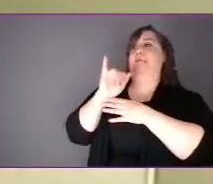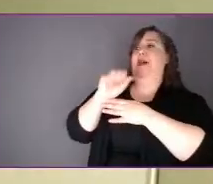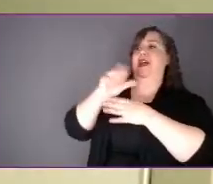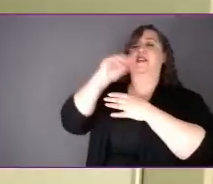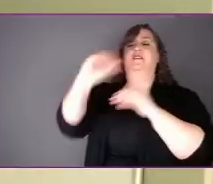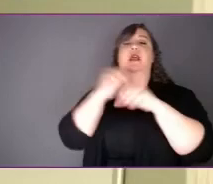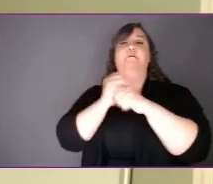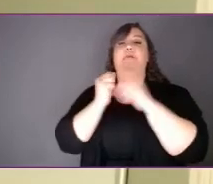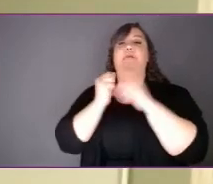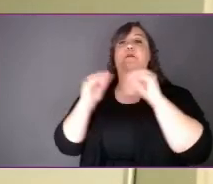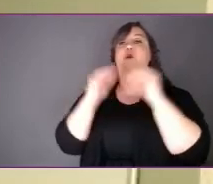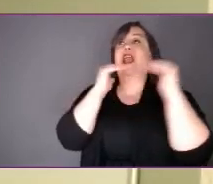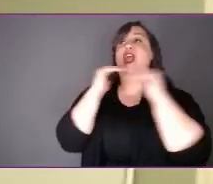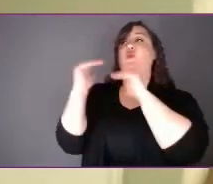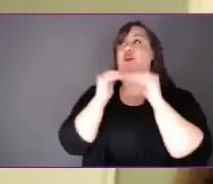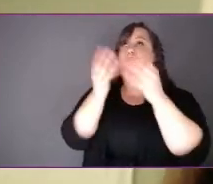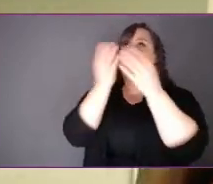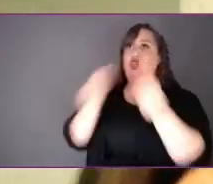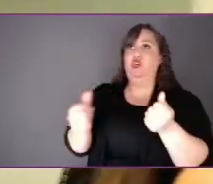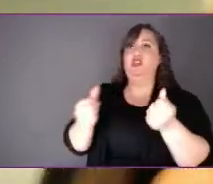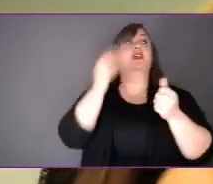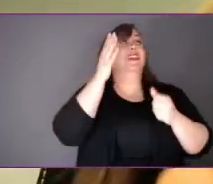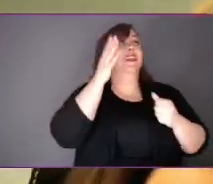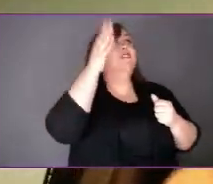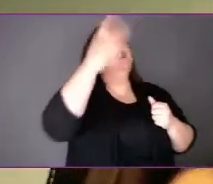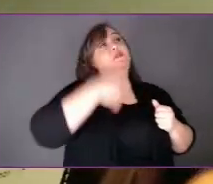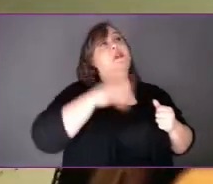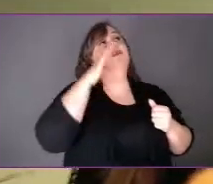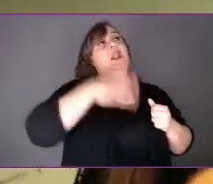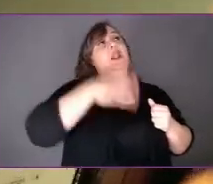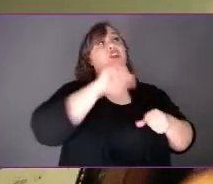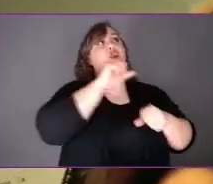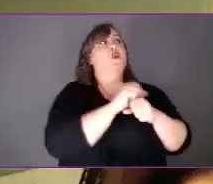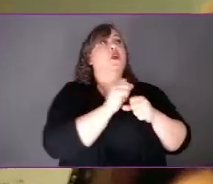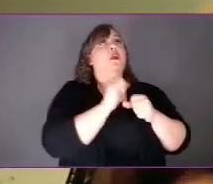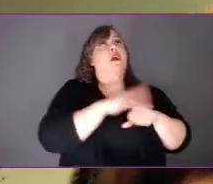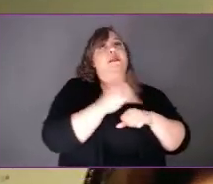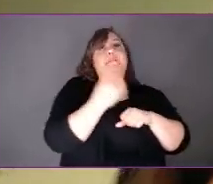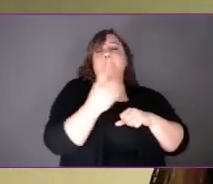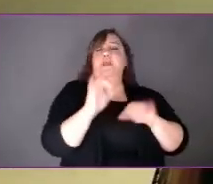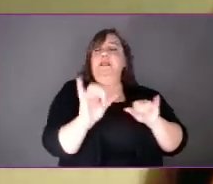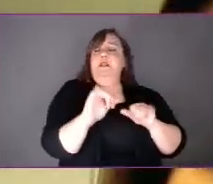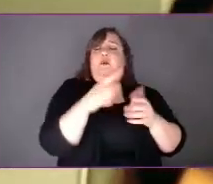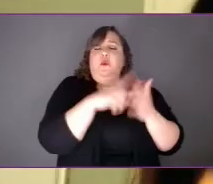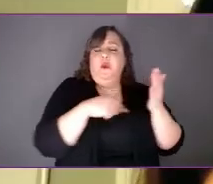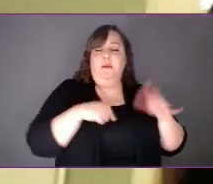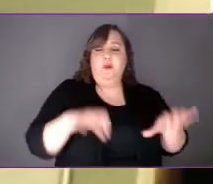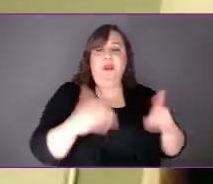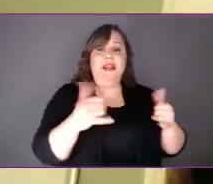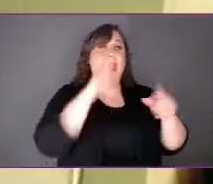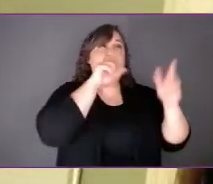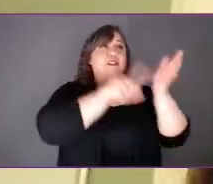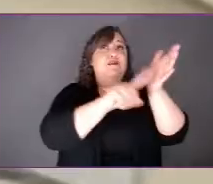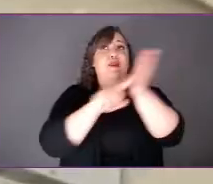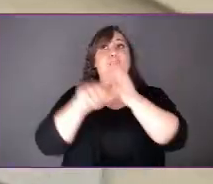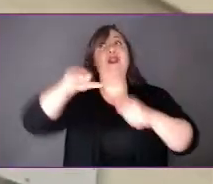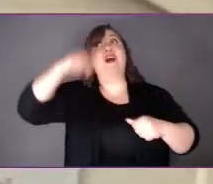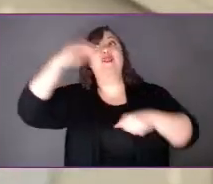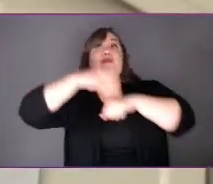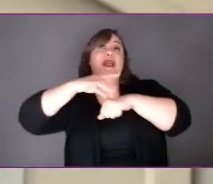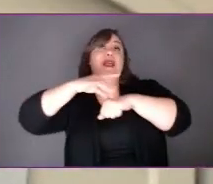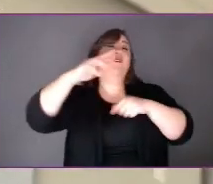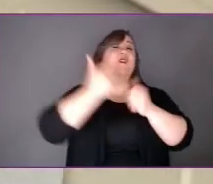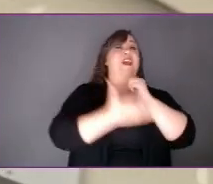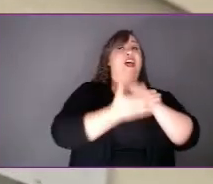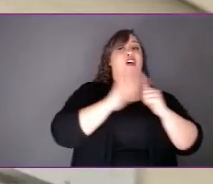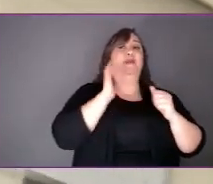And in the future, I'd really like to work on something similar to what I'm doing now, exploring other planets or helping our home here on Earth. In the